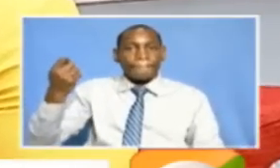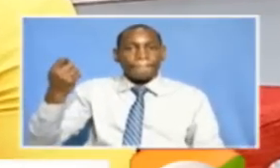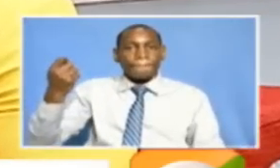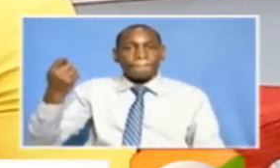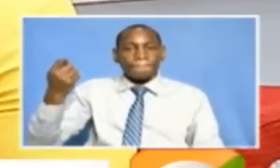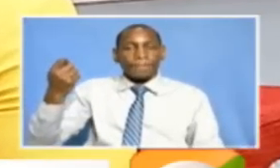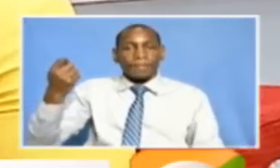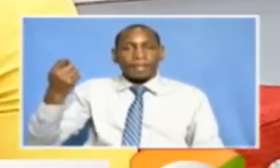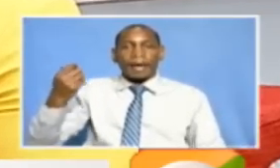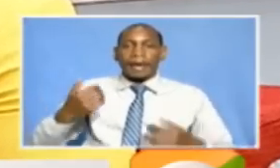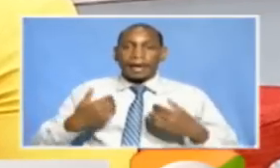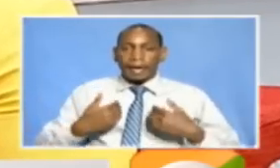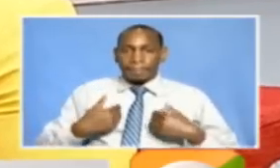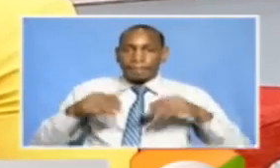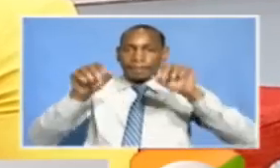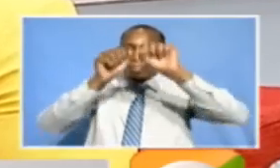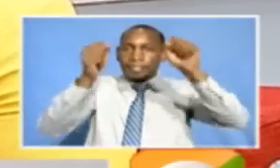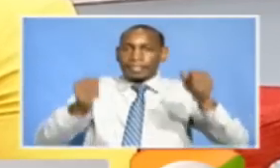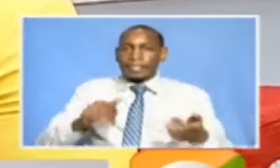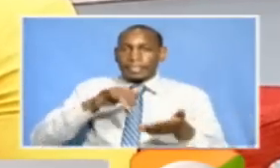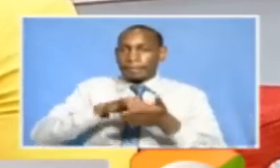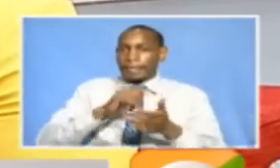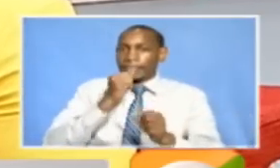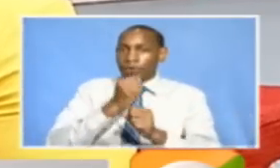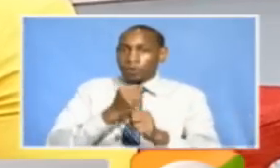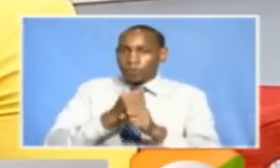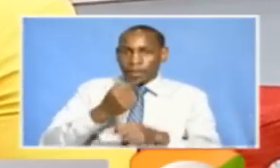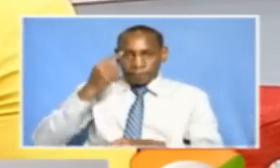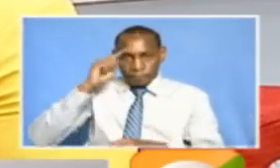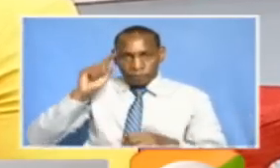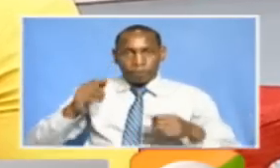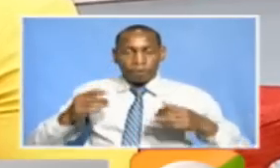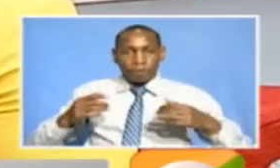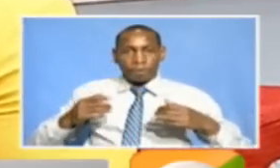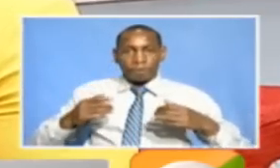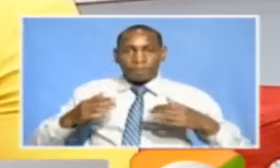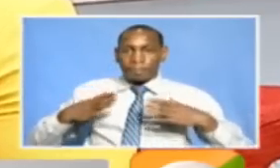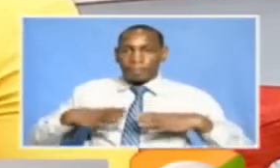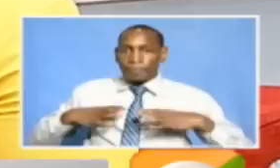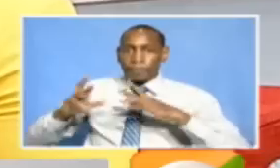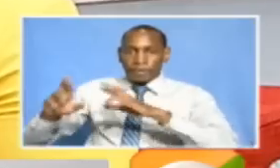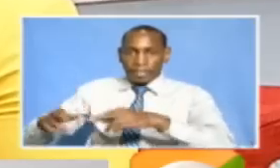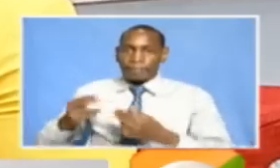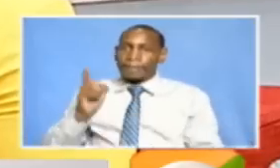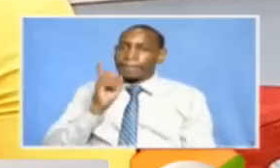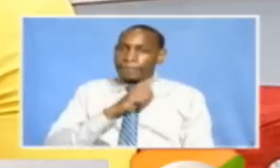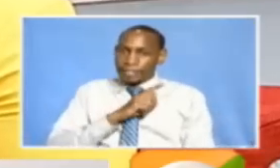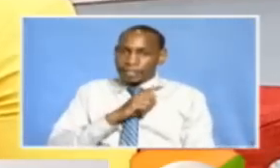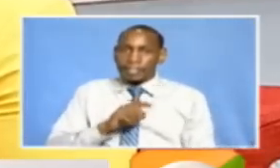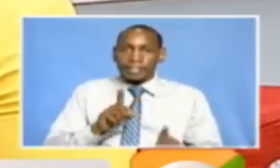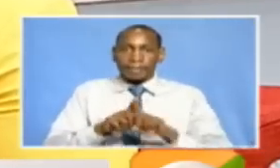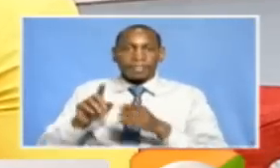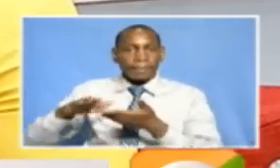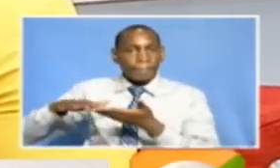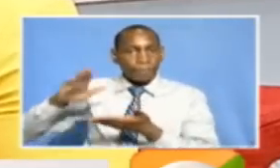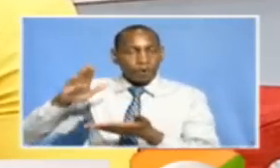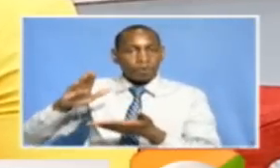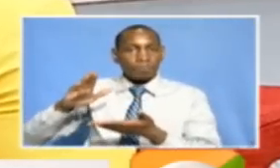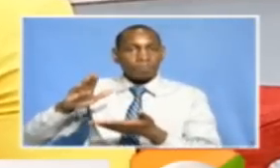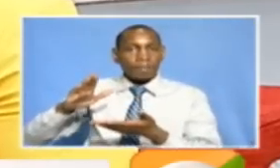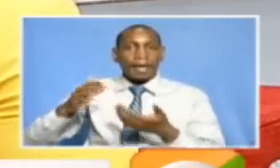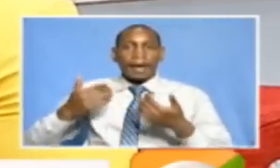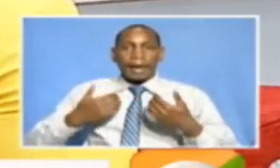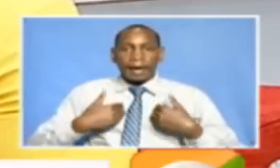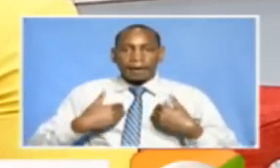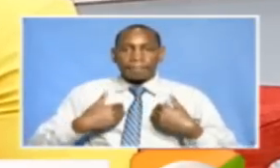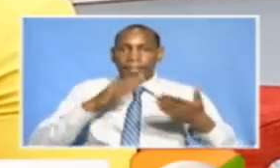to ensure that we have systems that work for victims of sexual and gender-based violence. And even furthermore, make sure that we